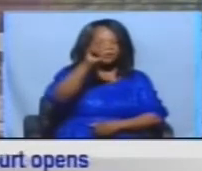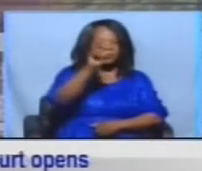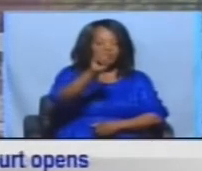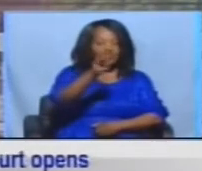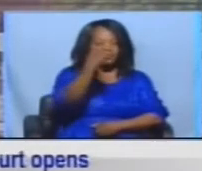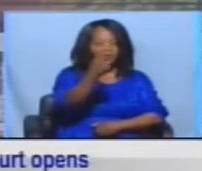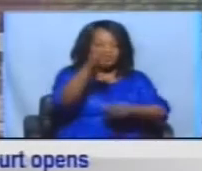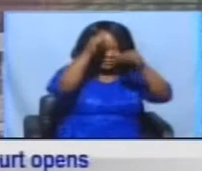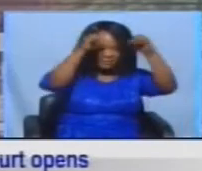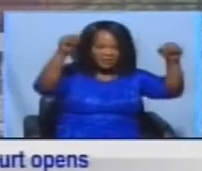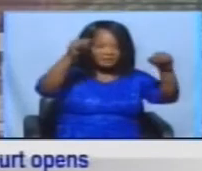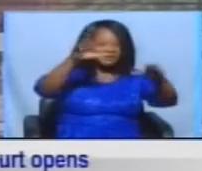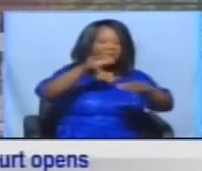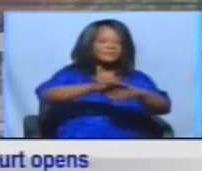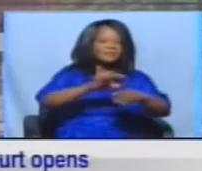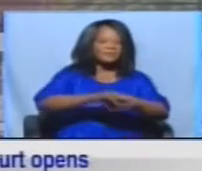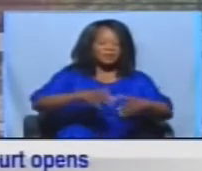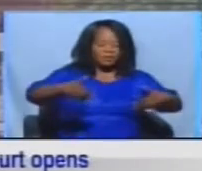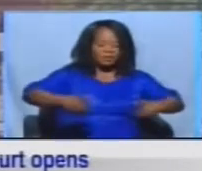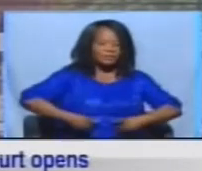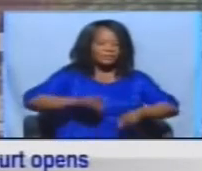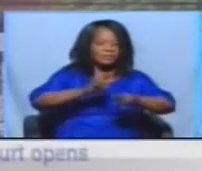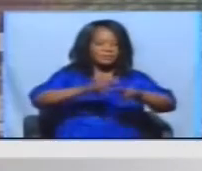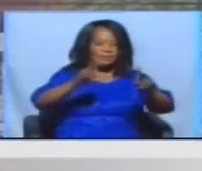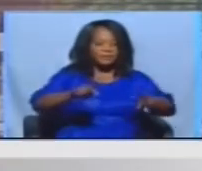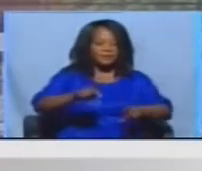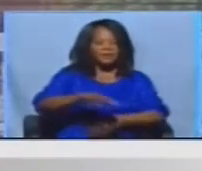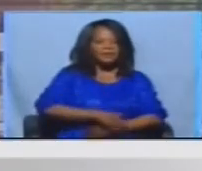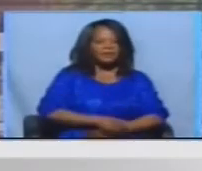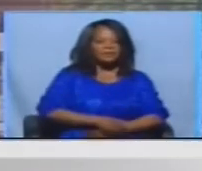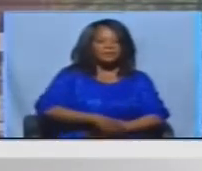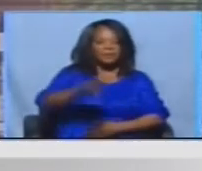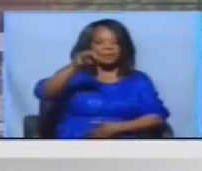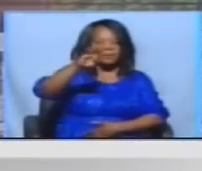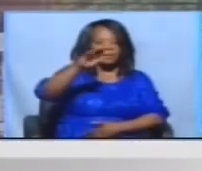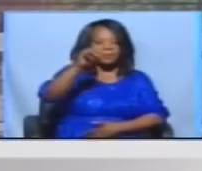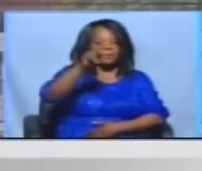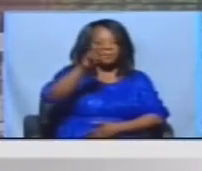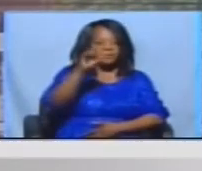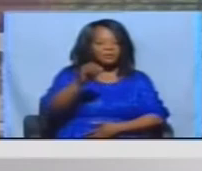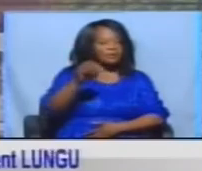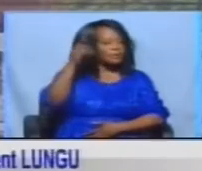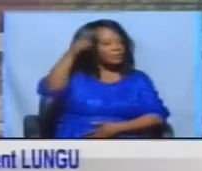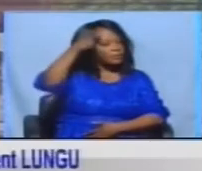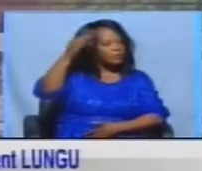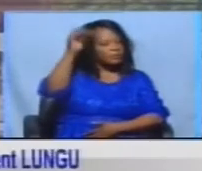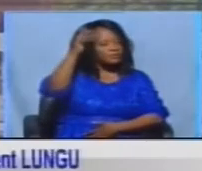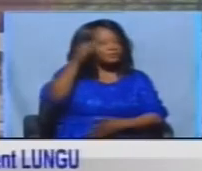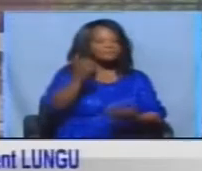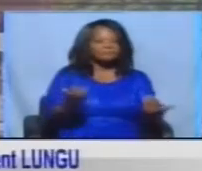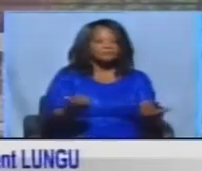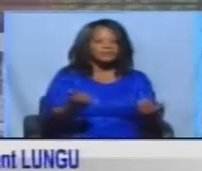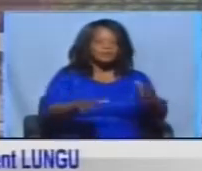elections. PF Western Province Youth Chairperson Honsley Mangwato says this is because President Lungu